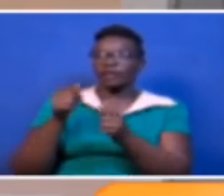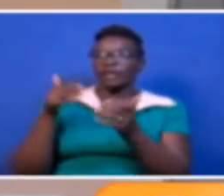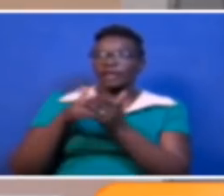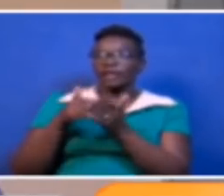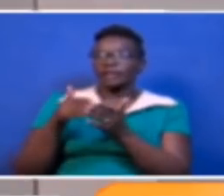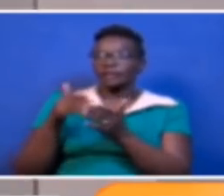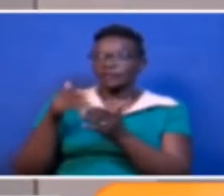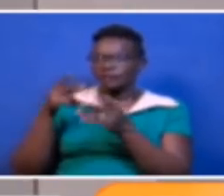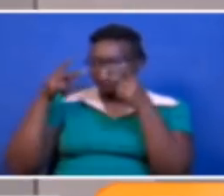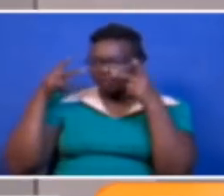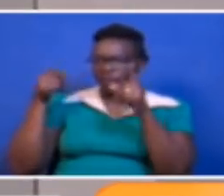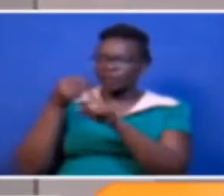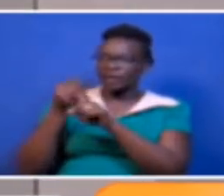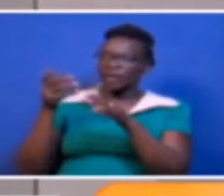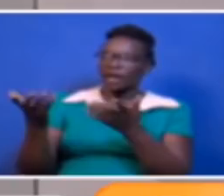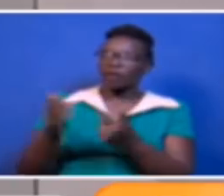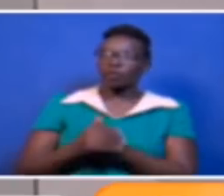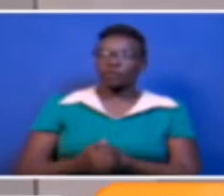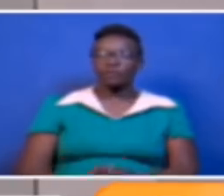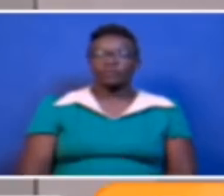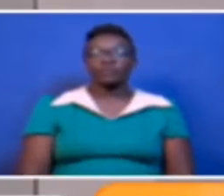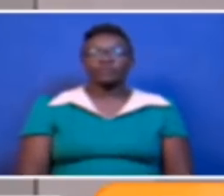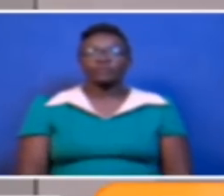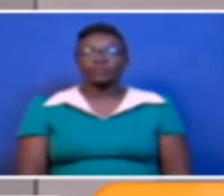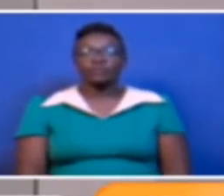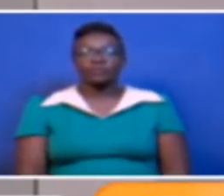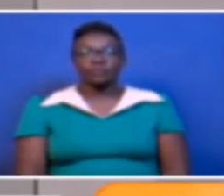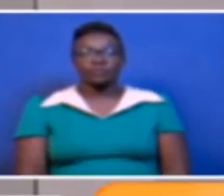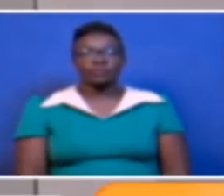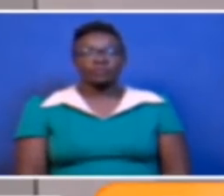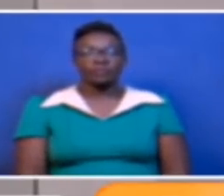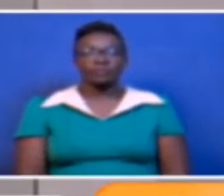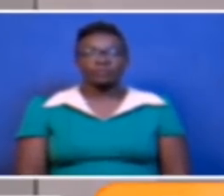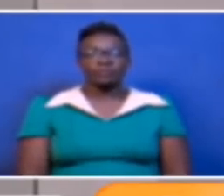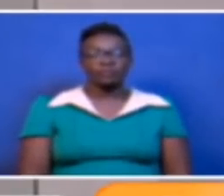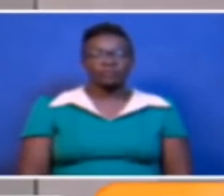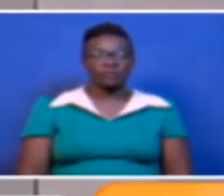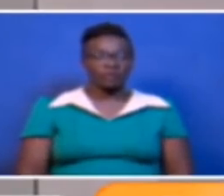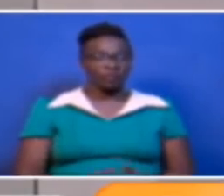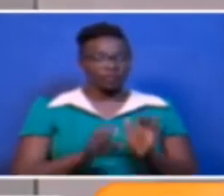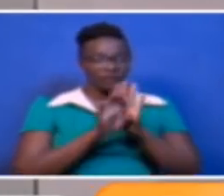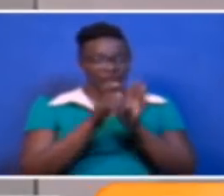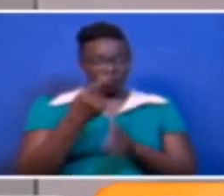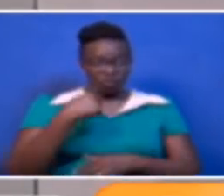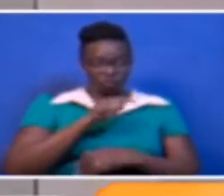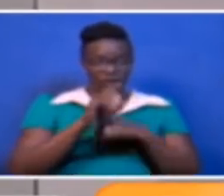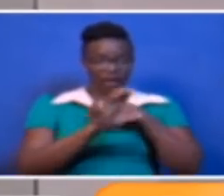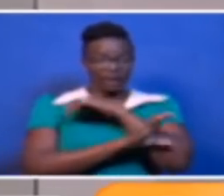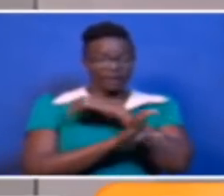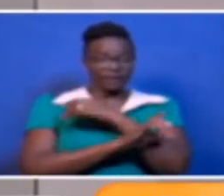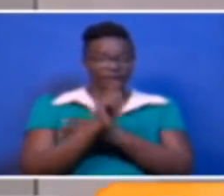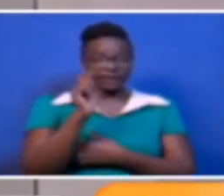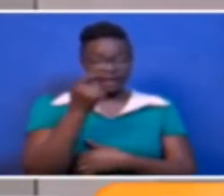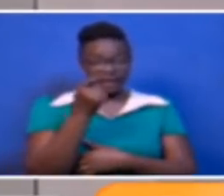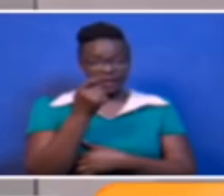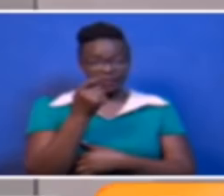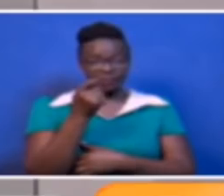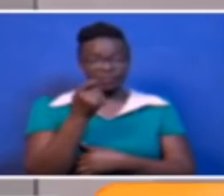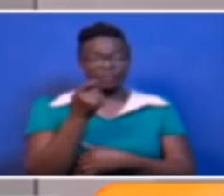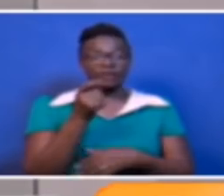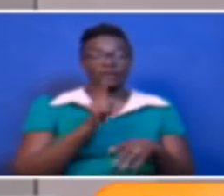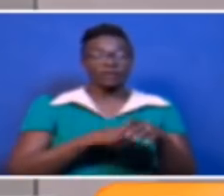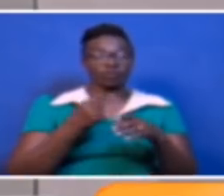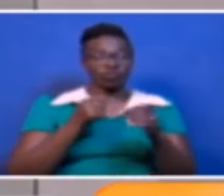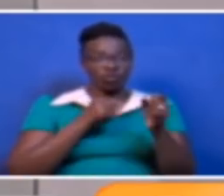just if you look at our situation as a country, especially on the war on terror, you find